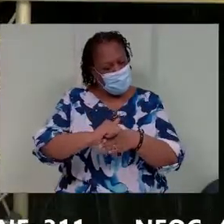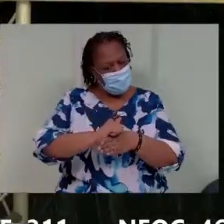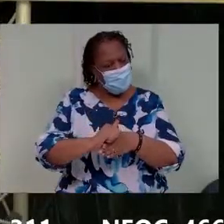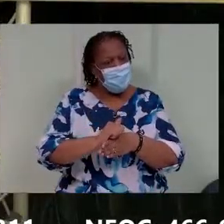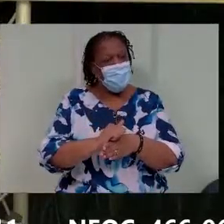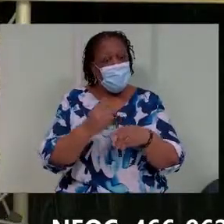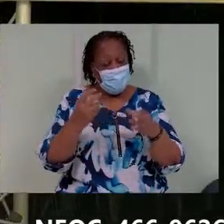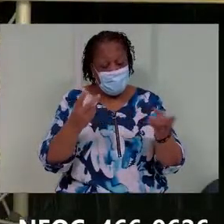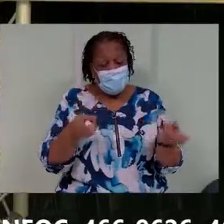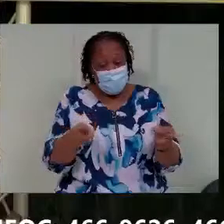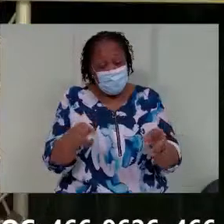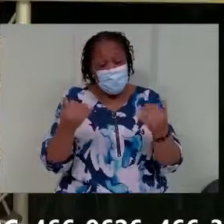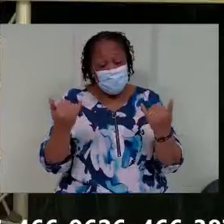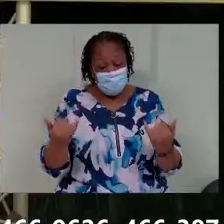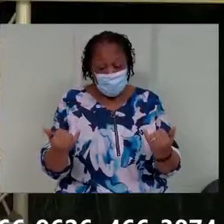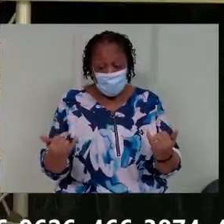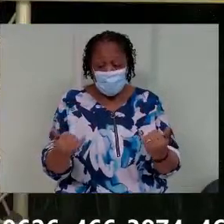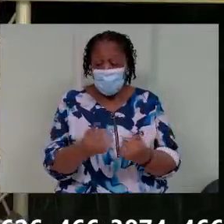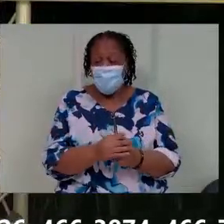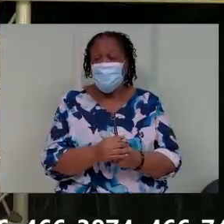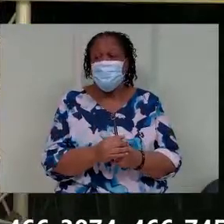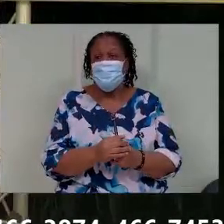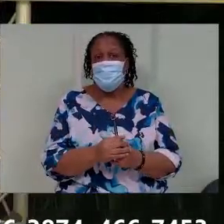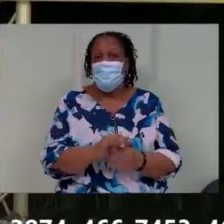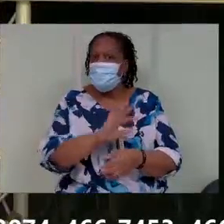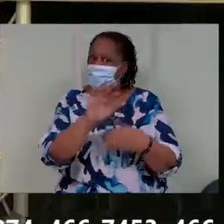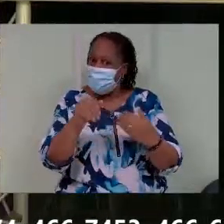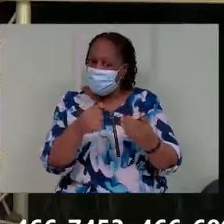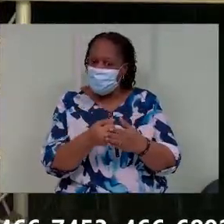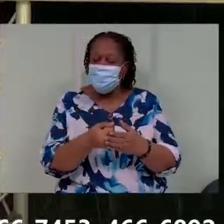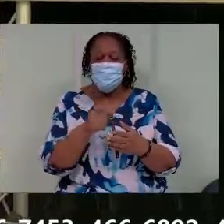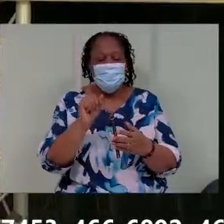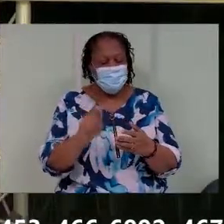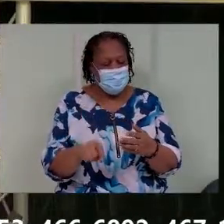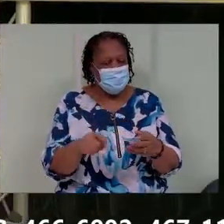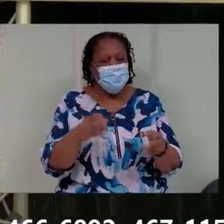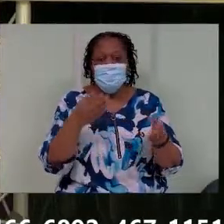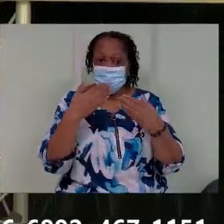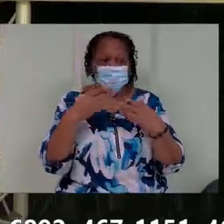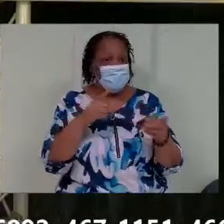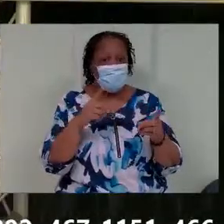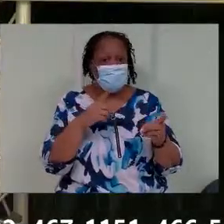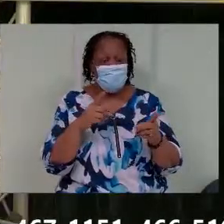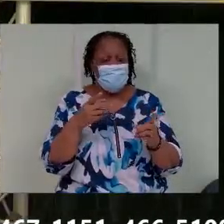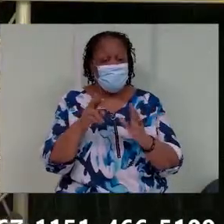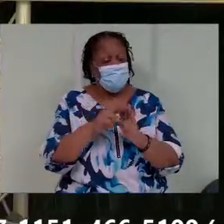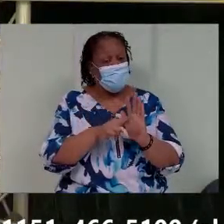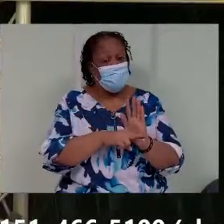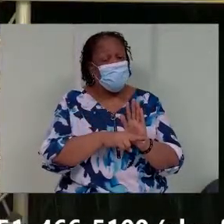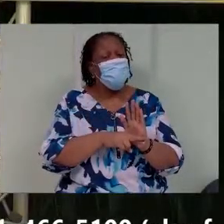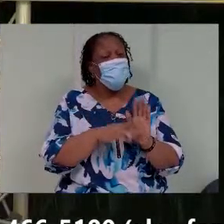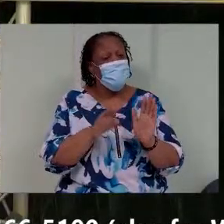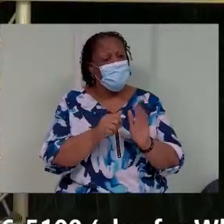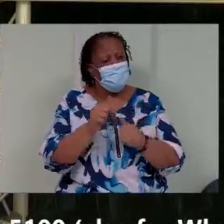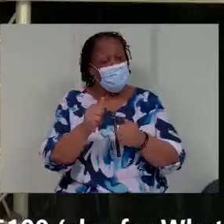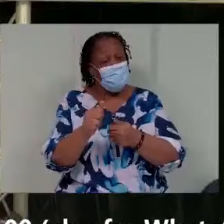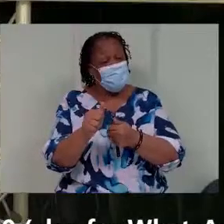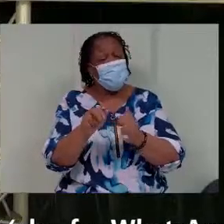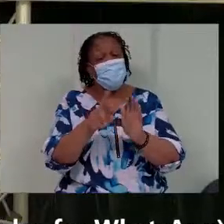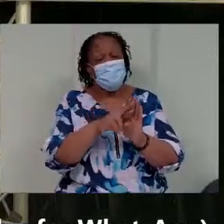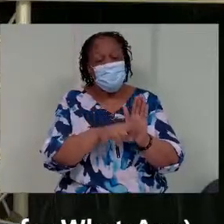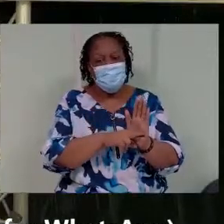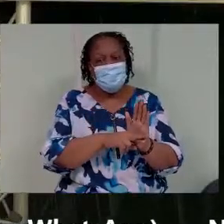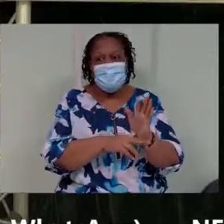be a behavioral change. If we don't have a behavioral change, then basically we are going to go back to zero.